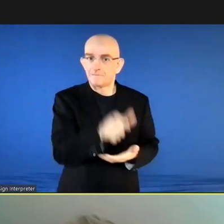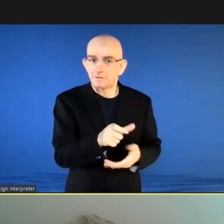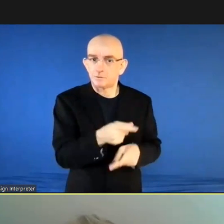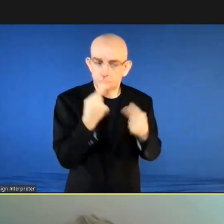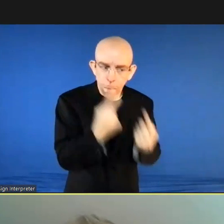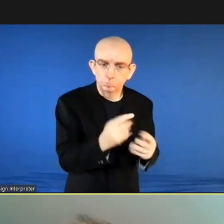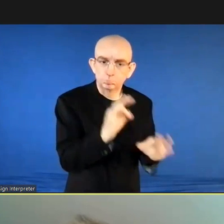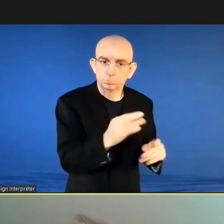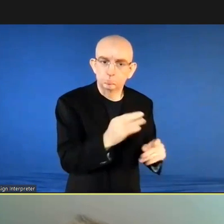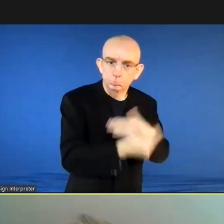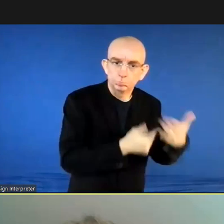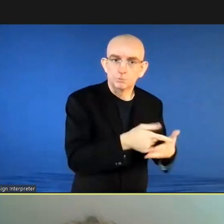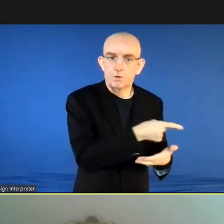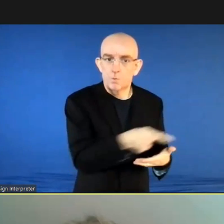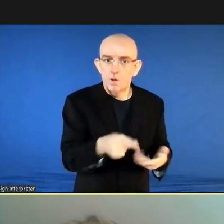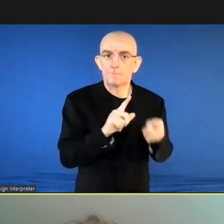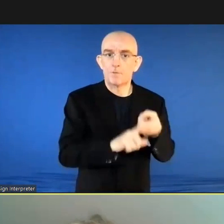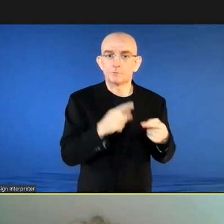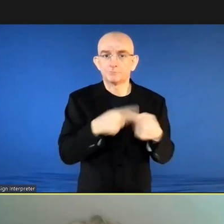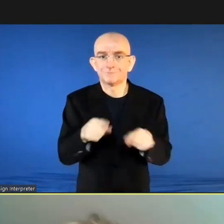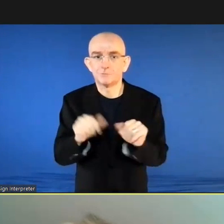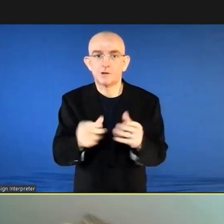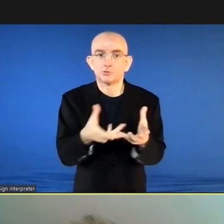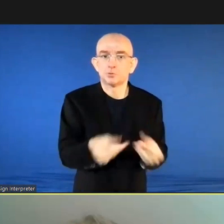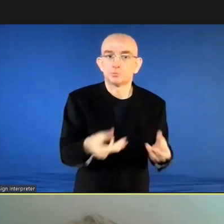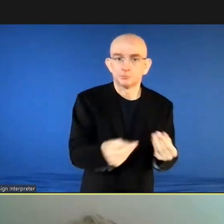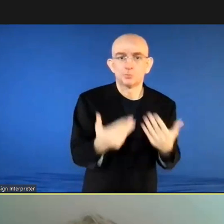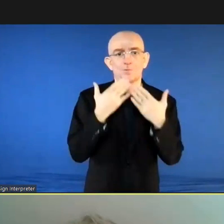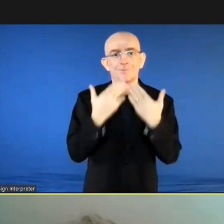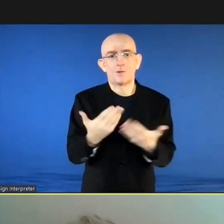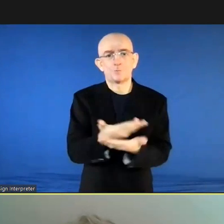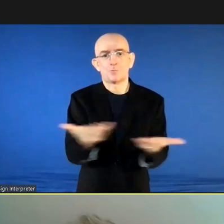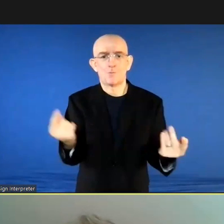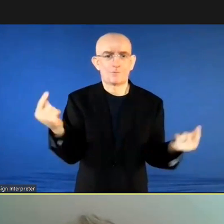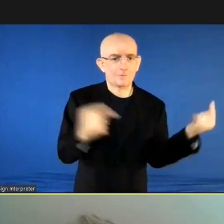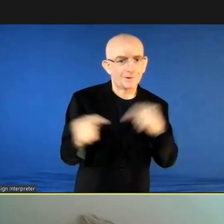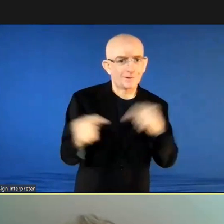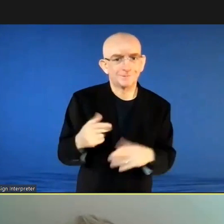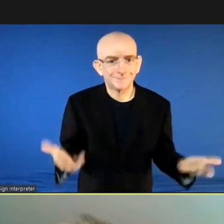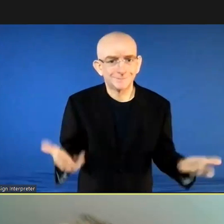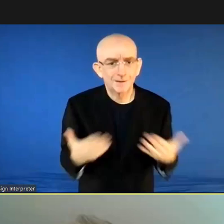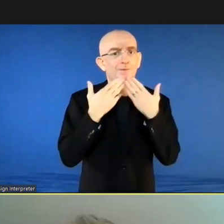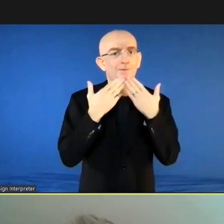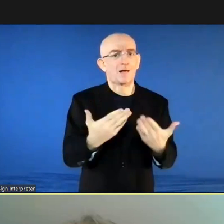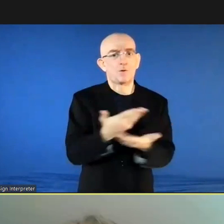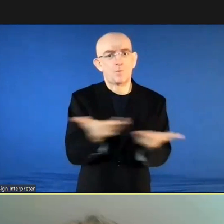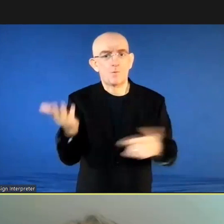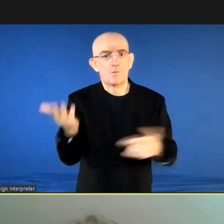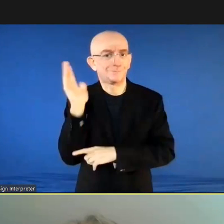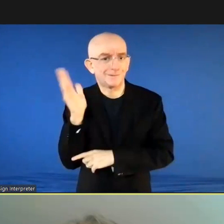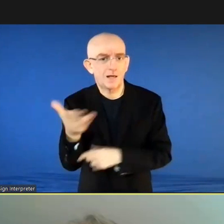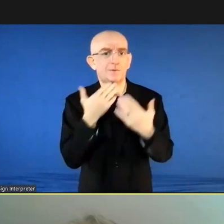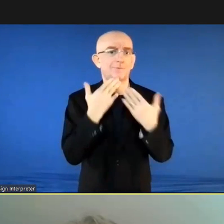too for our speakers for sharing their insights, particularly to Penny Innes, the head of Disability Inclusion team at the UK's